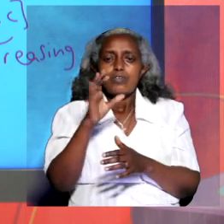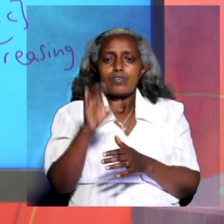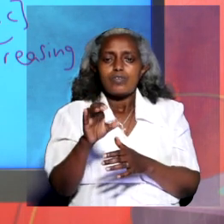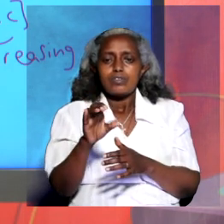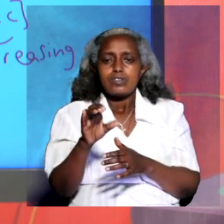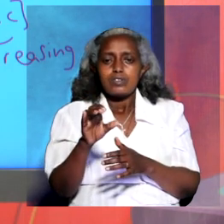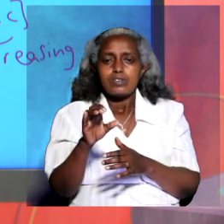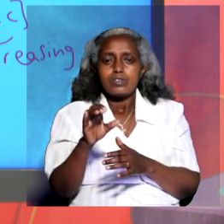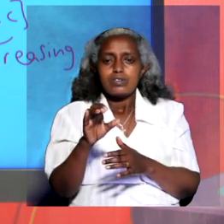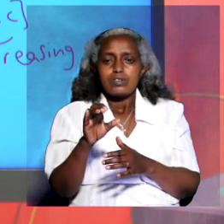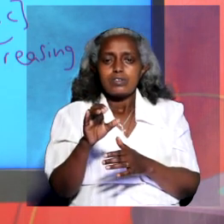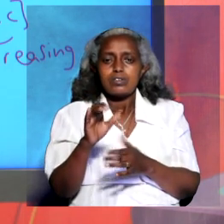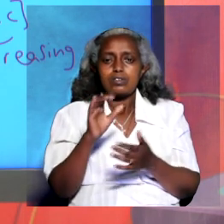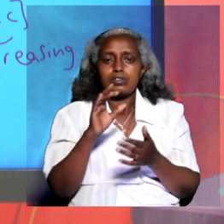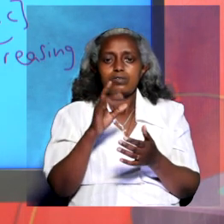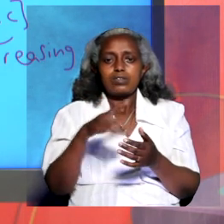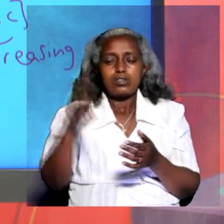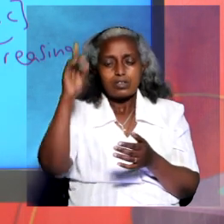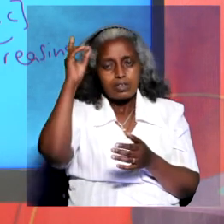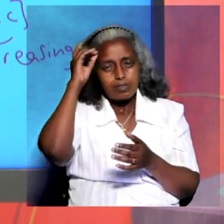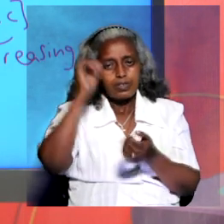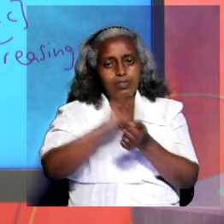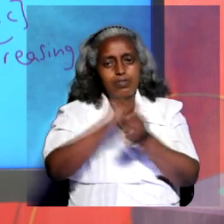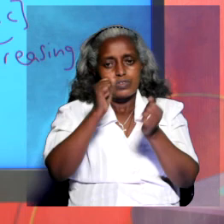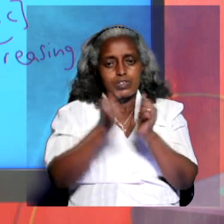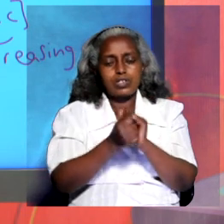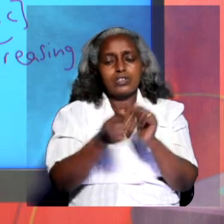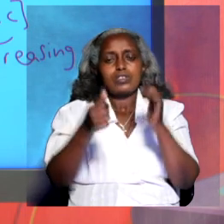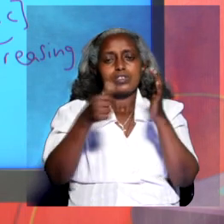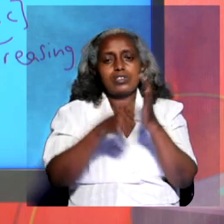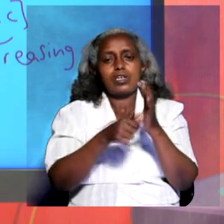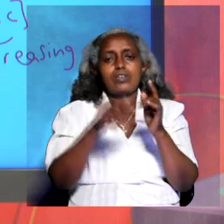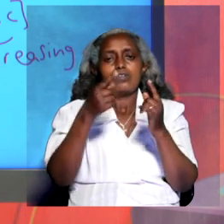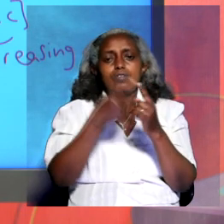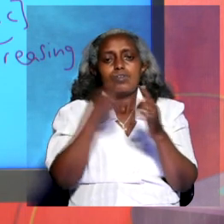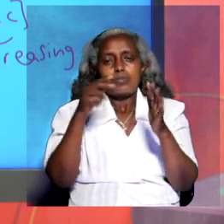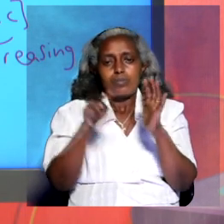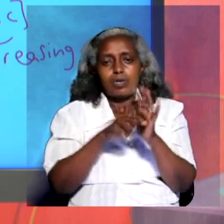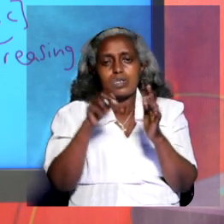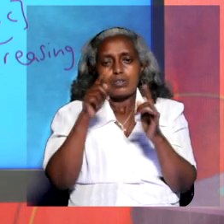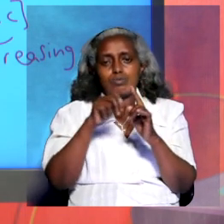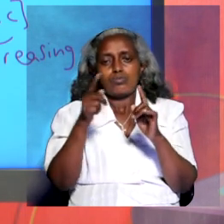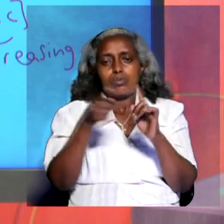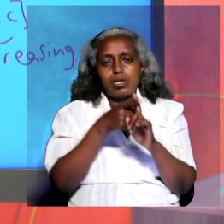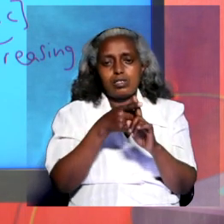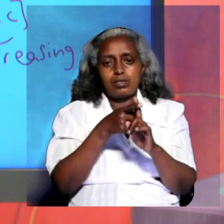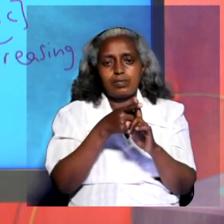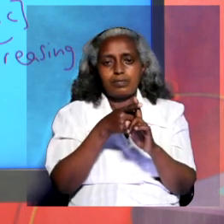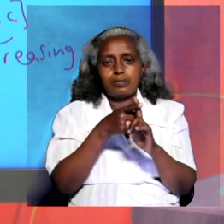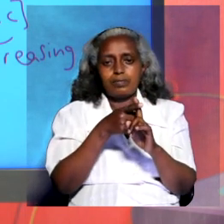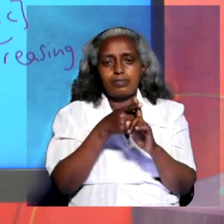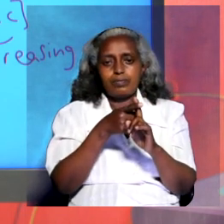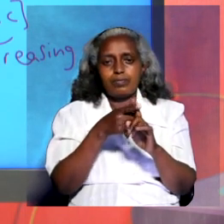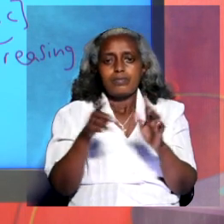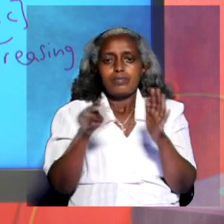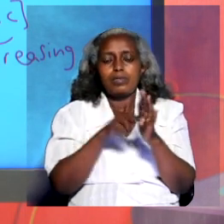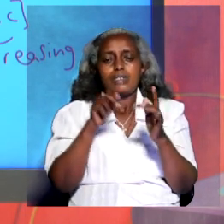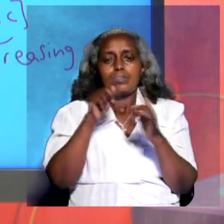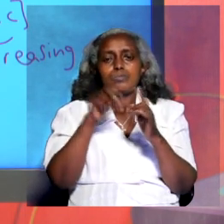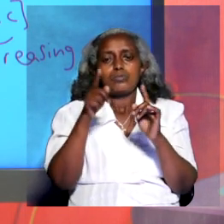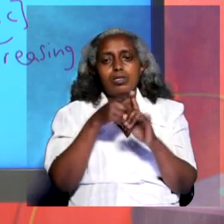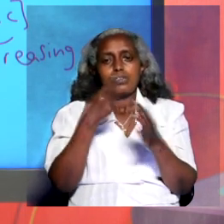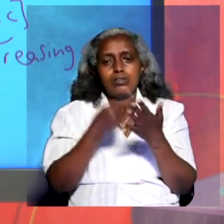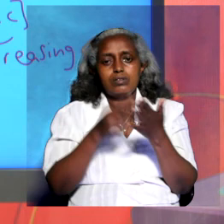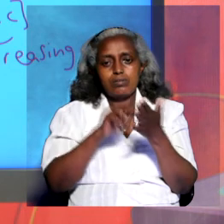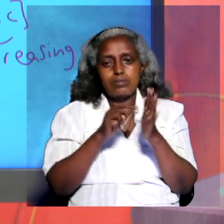f of c is the derivative changing sign from minus to plus. Minus to plus